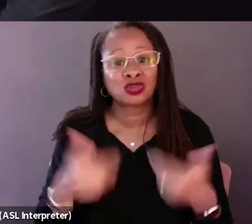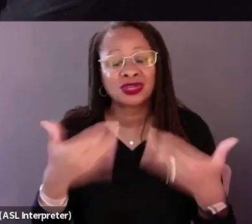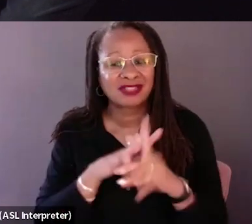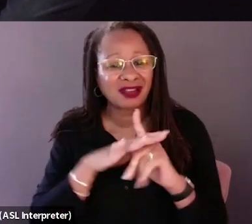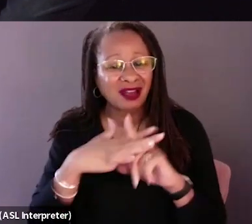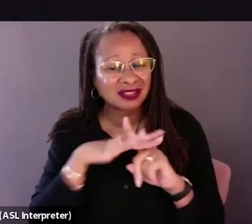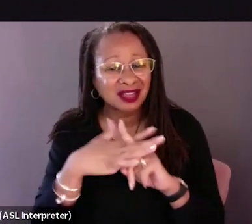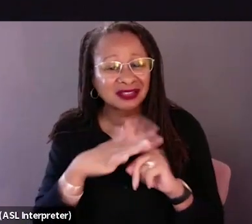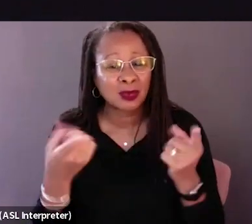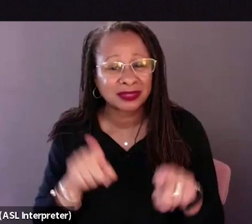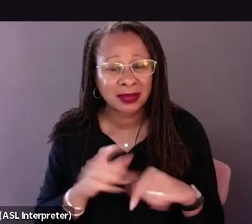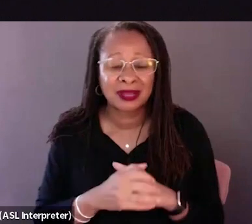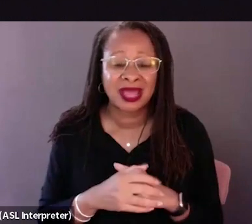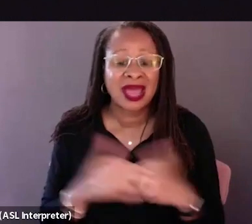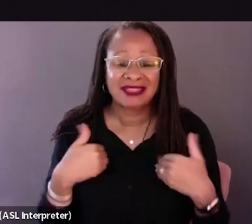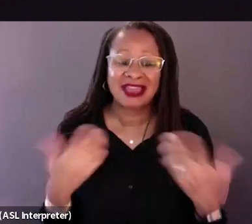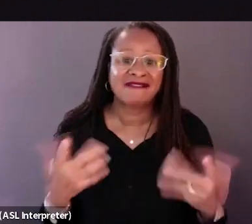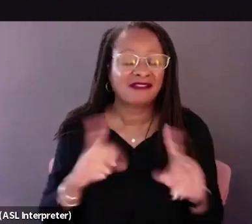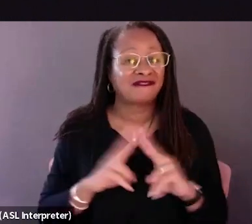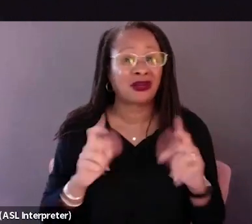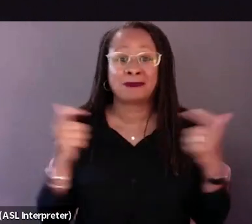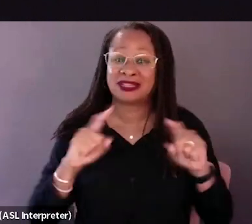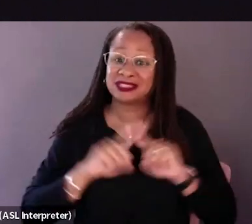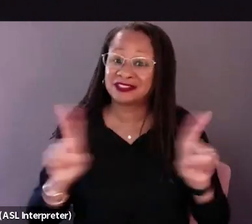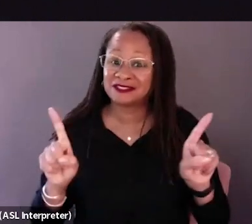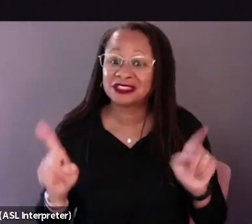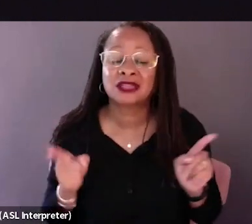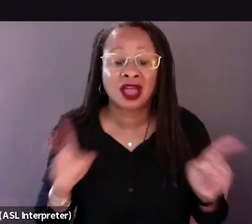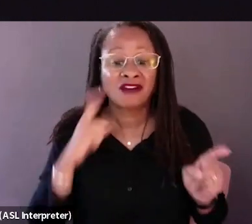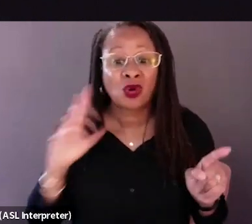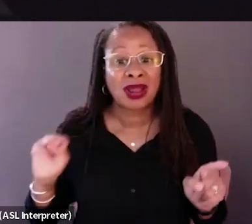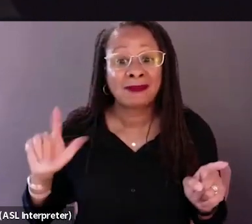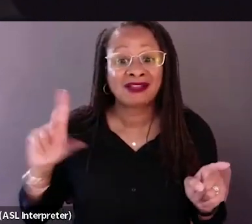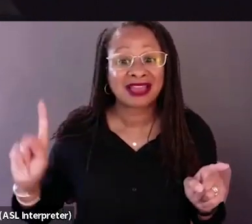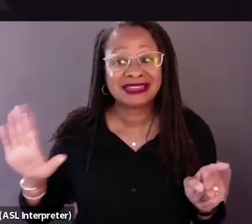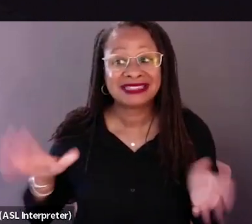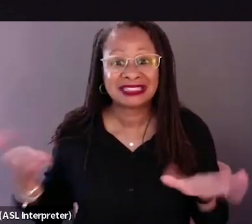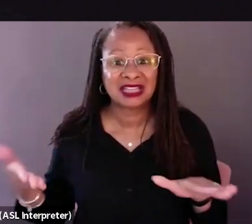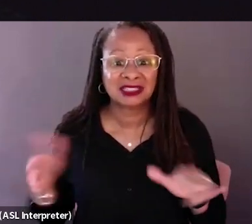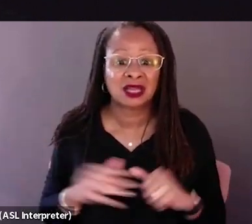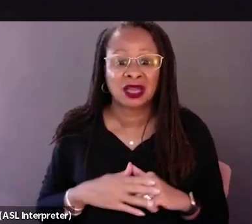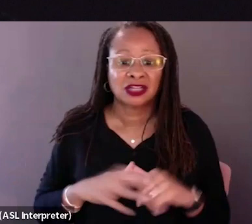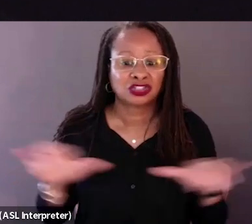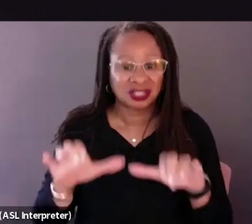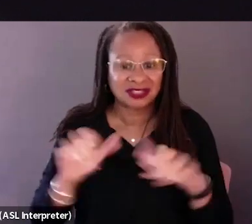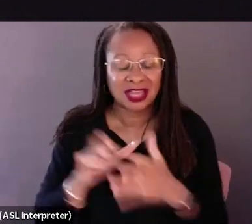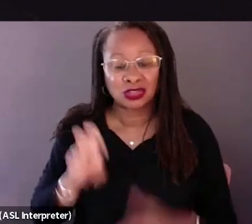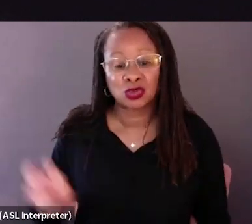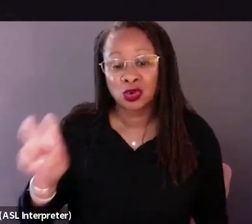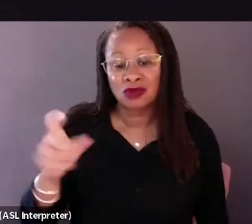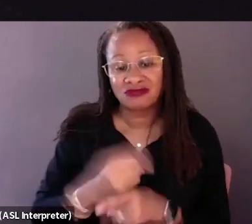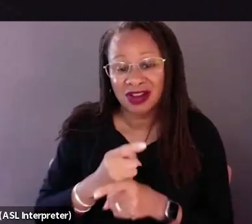what was happening. And look, there's a marked difference. Like, for MLK's death, she goes on and she does that tour, you know,